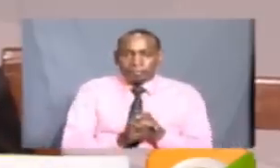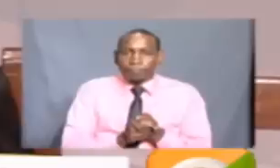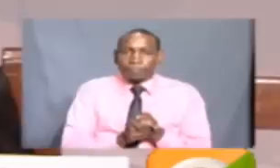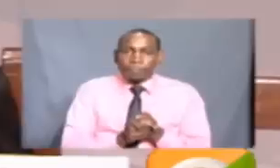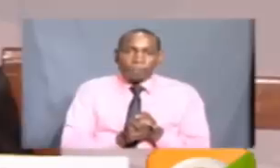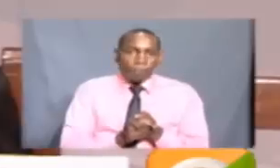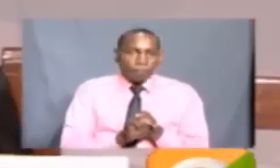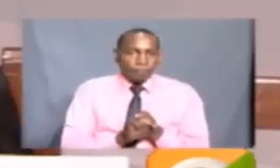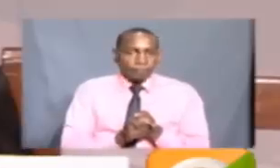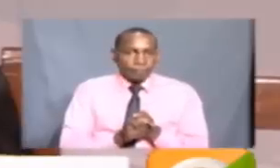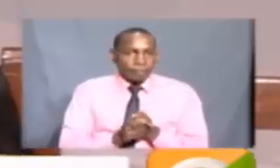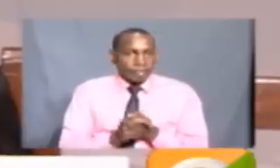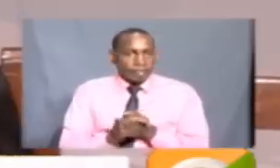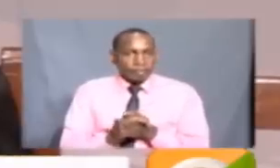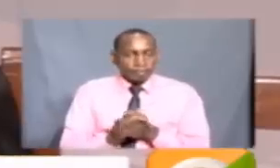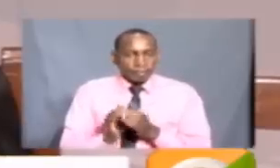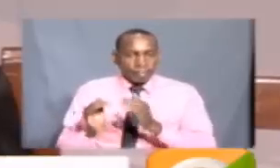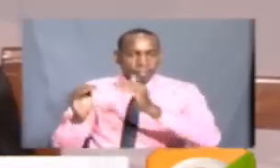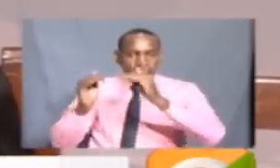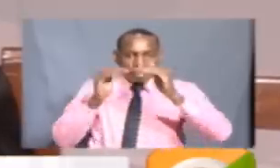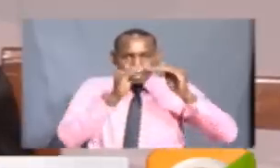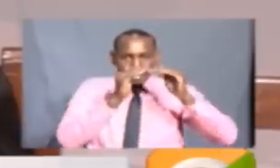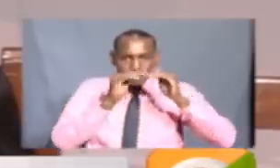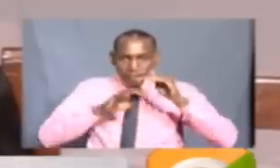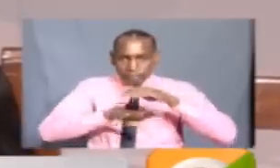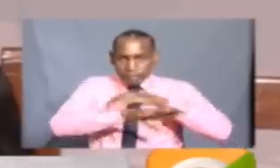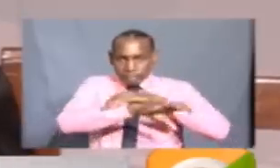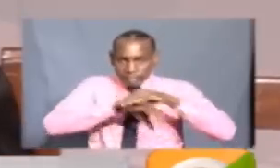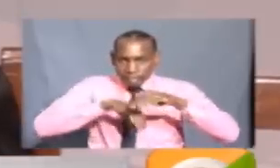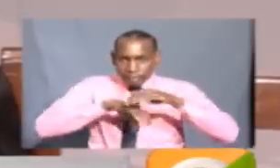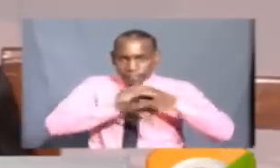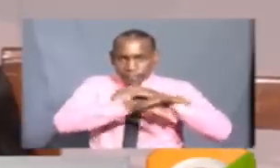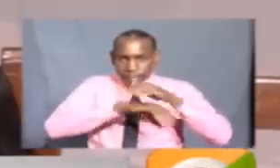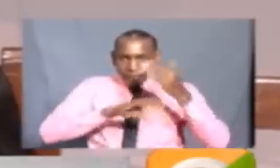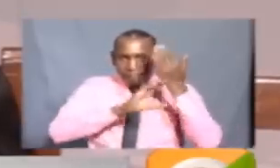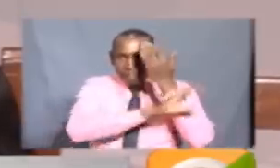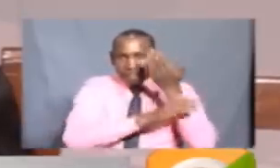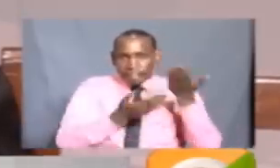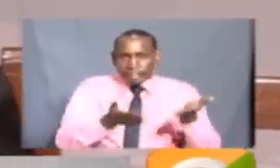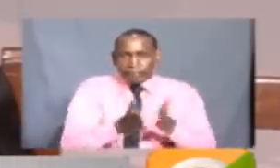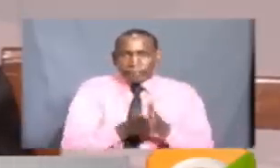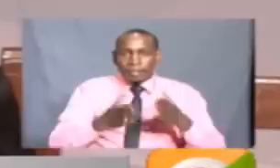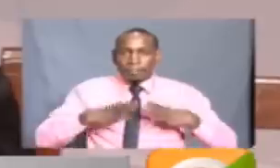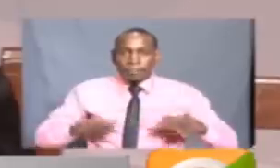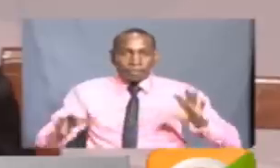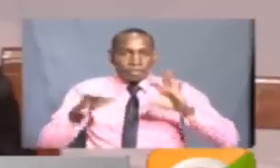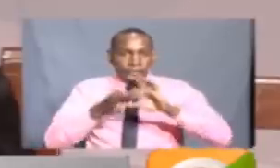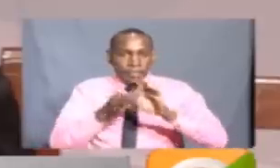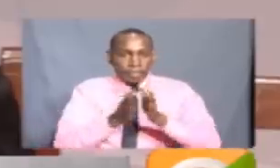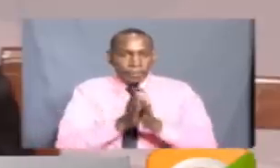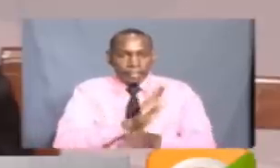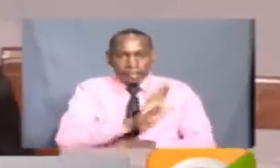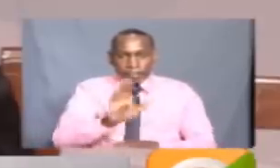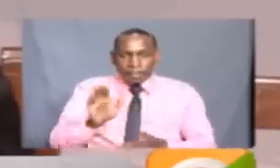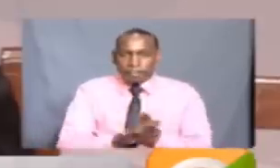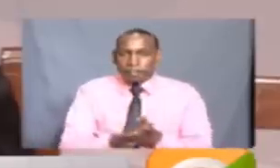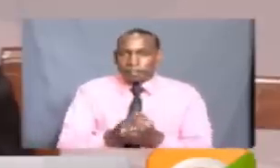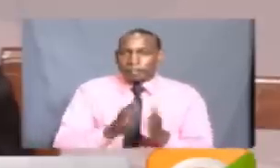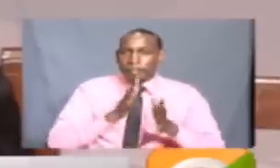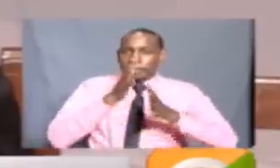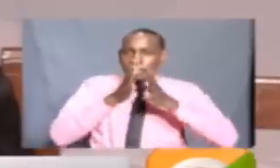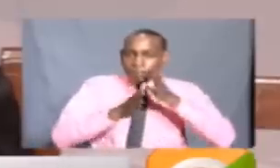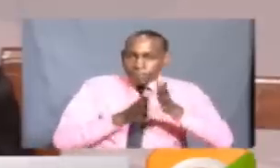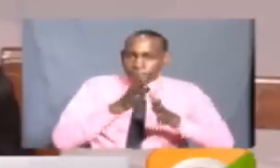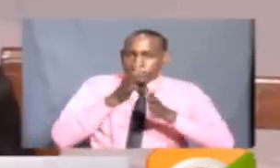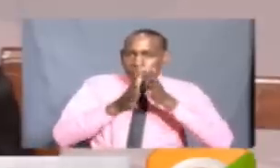levels of theft in this country and those who are associated with them talking to us with